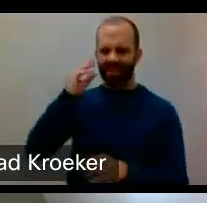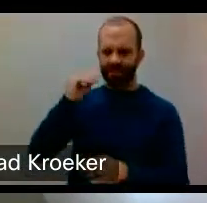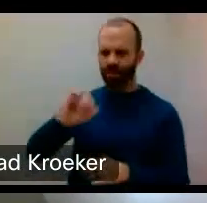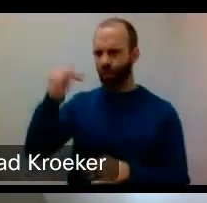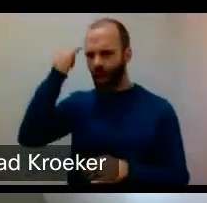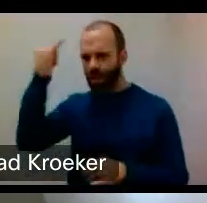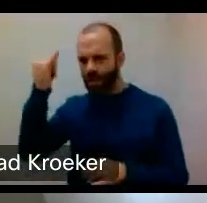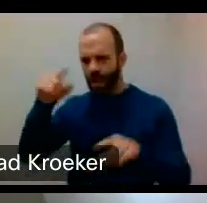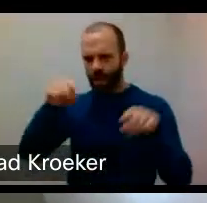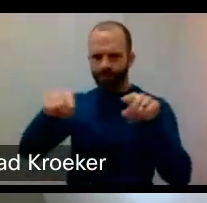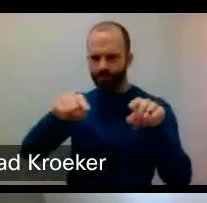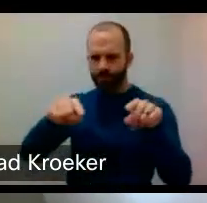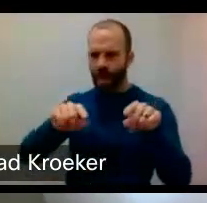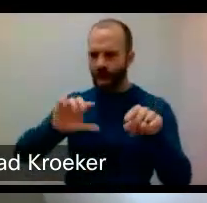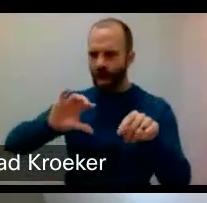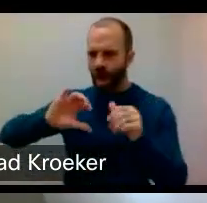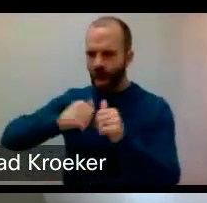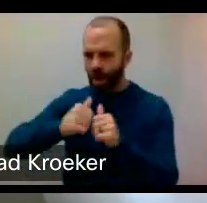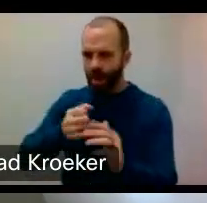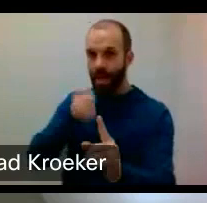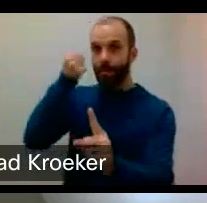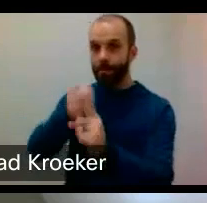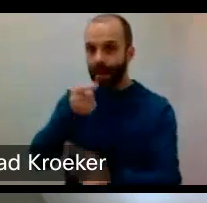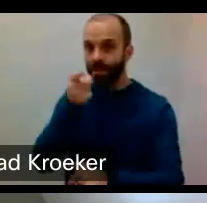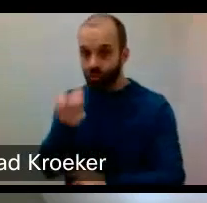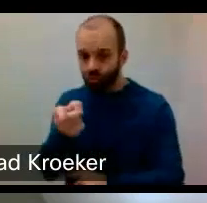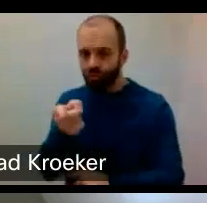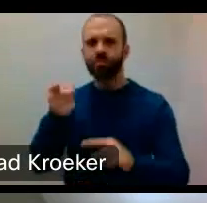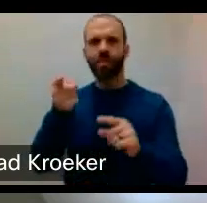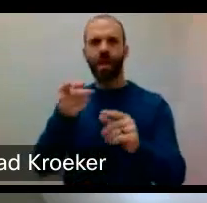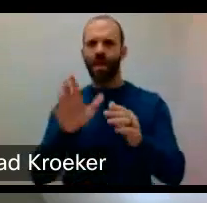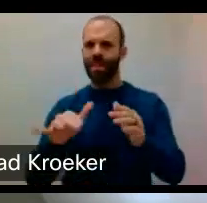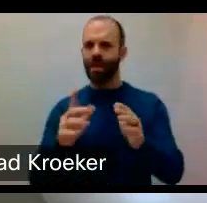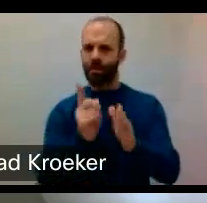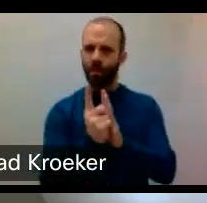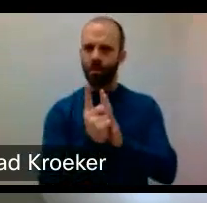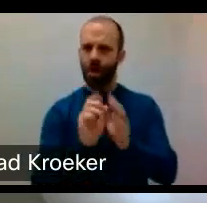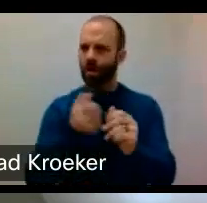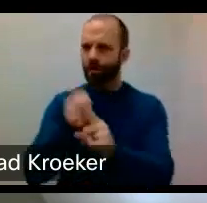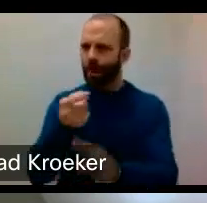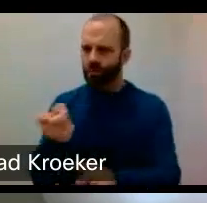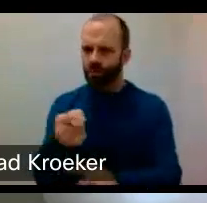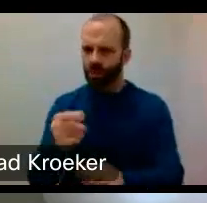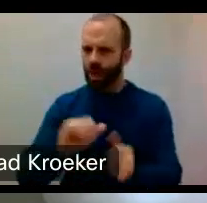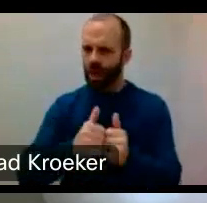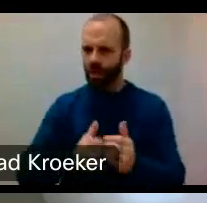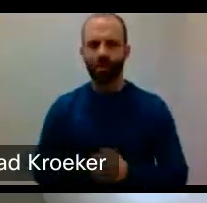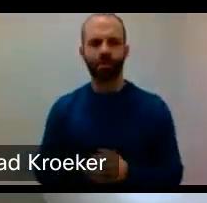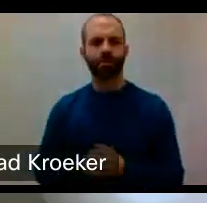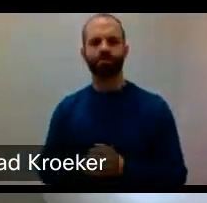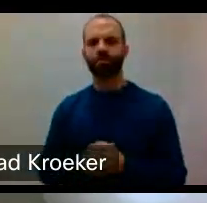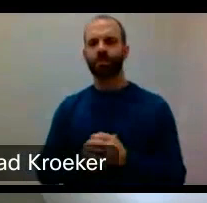idea impact or affect you in the moment? You may be you may need to think from